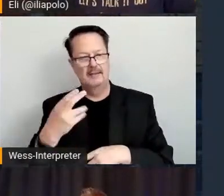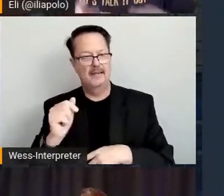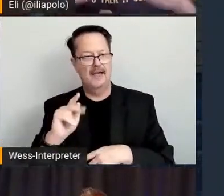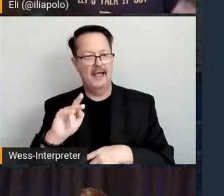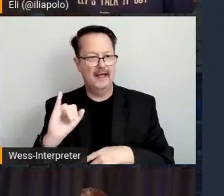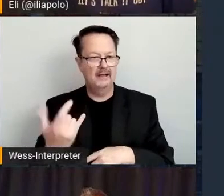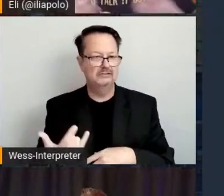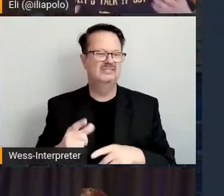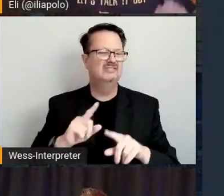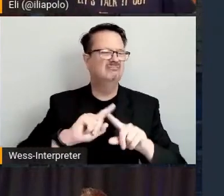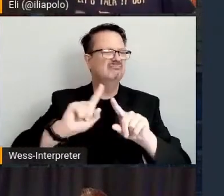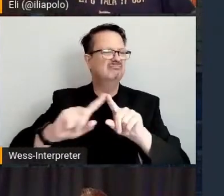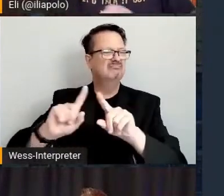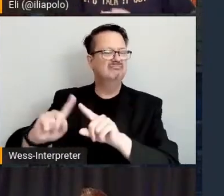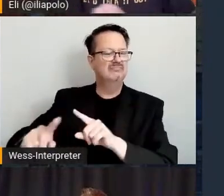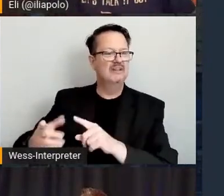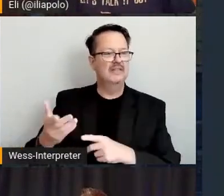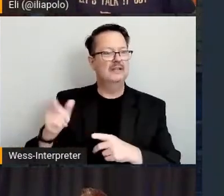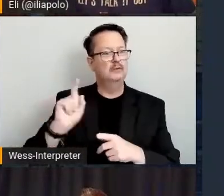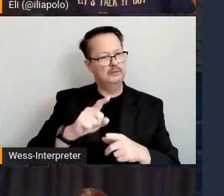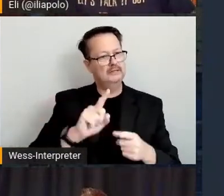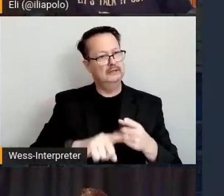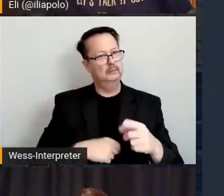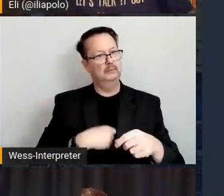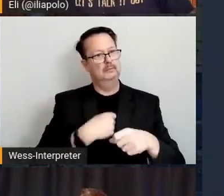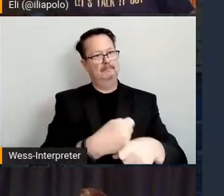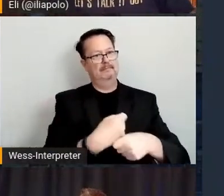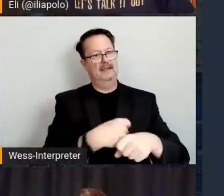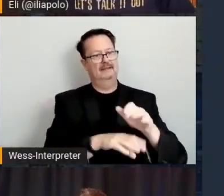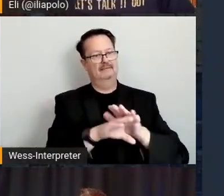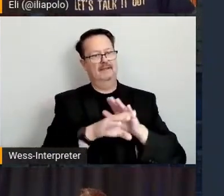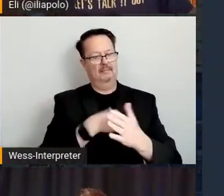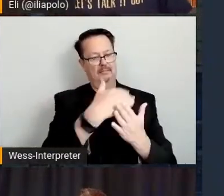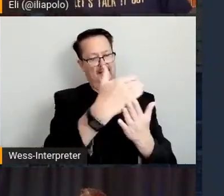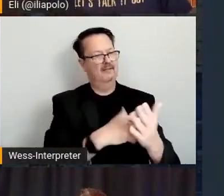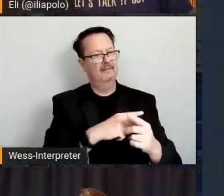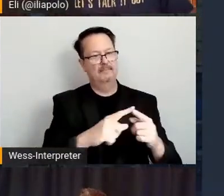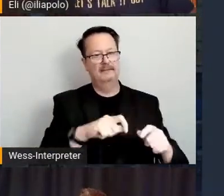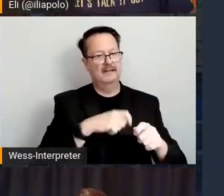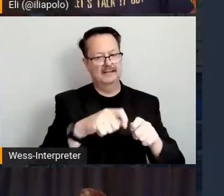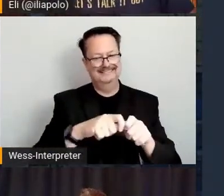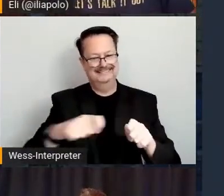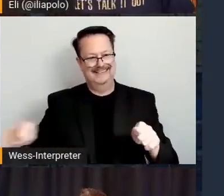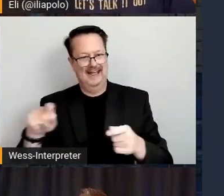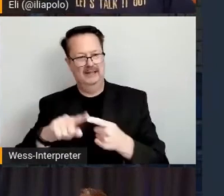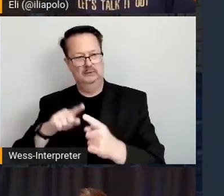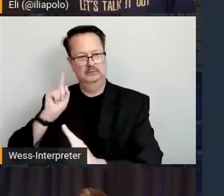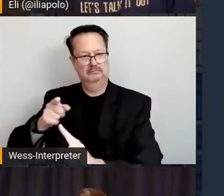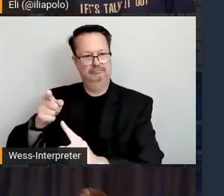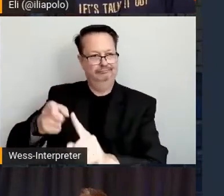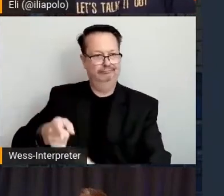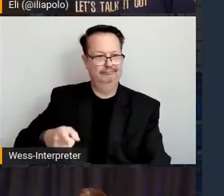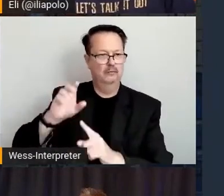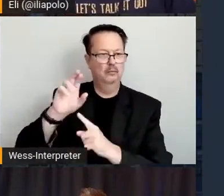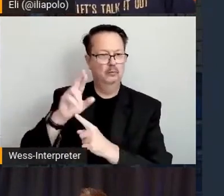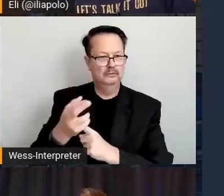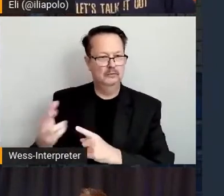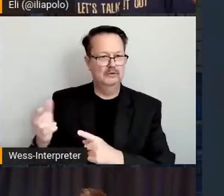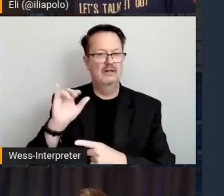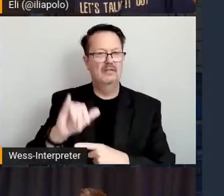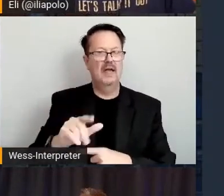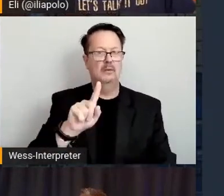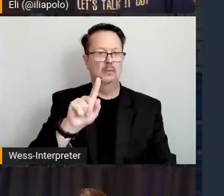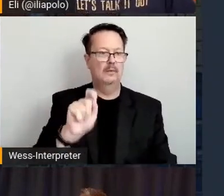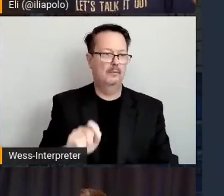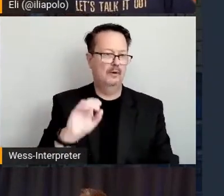to orchestrate your manifest, but that's not tied to a specific resource. So again, this also gets the 1.0 mark, and